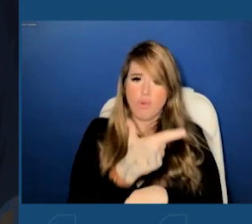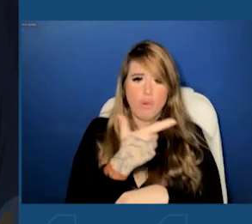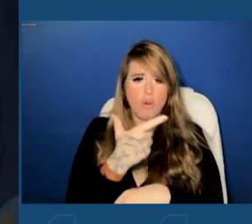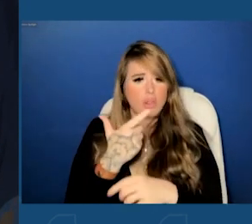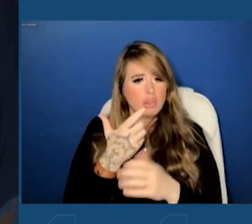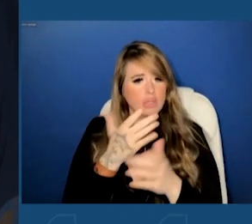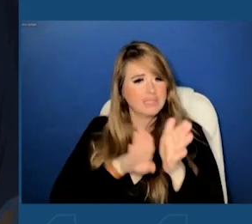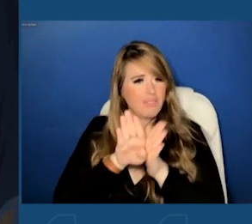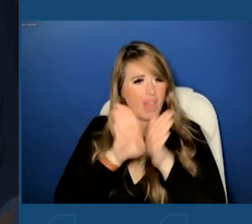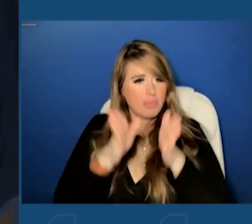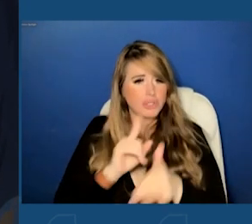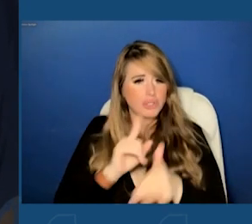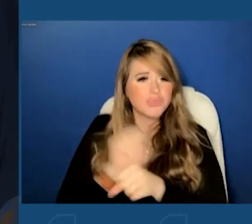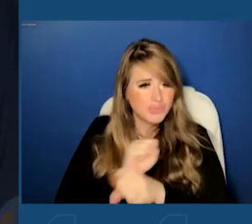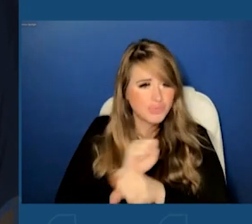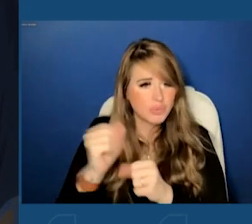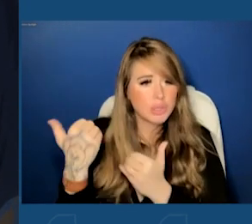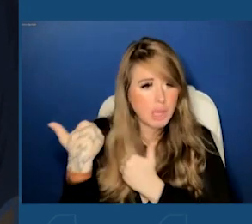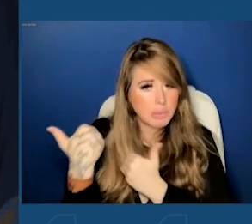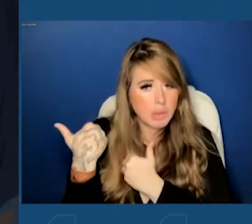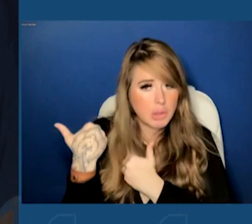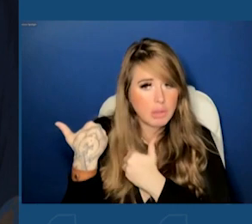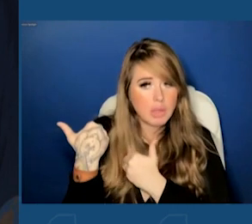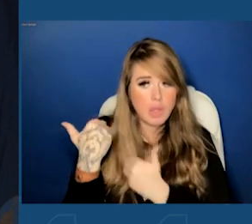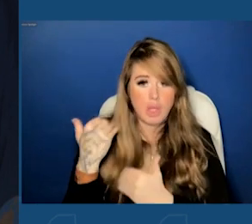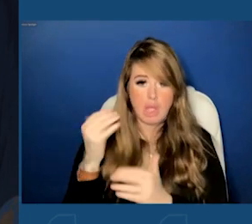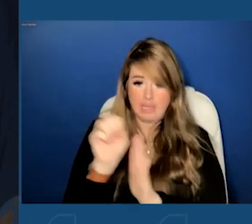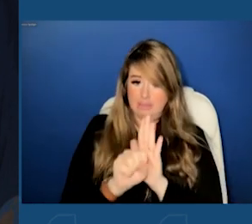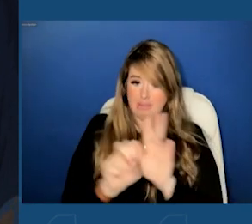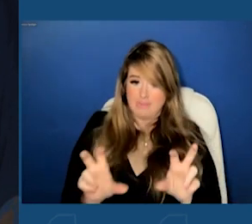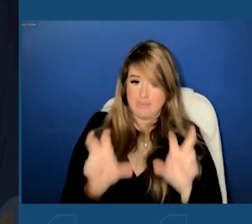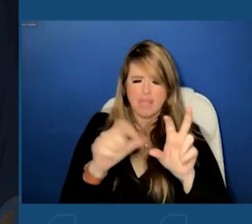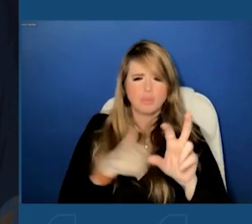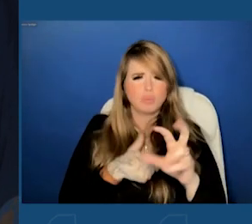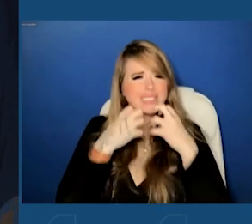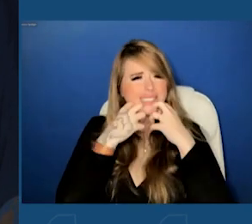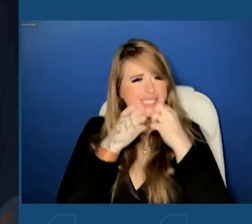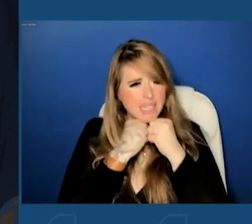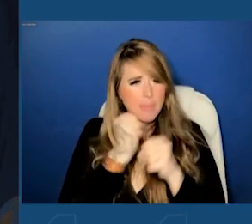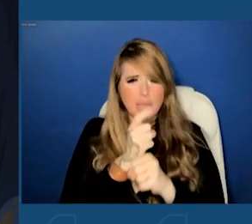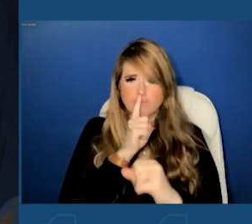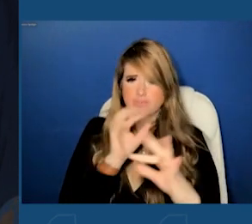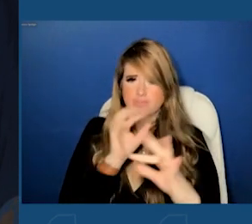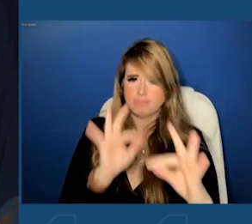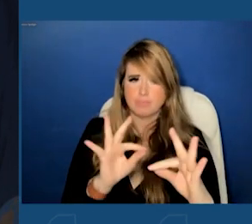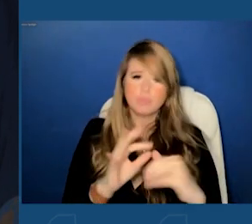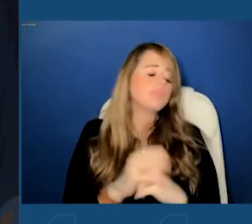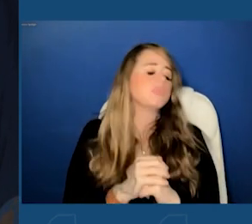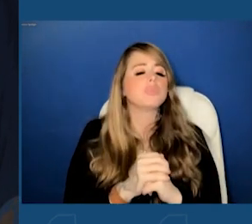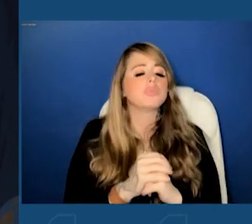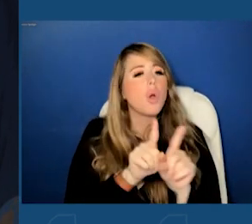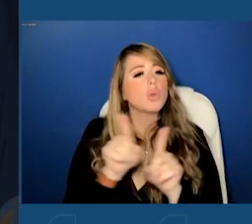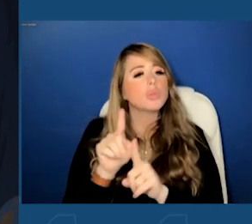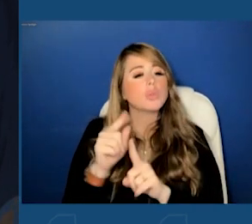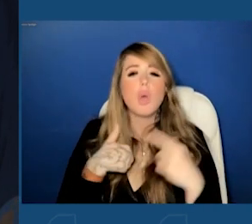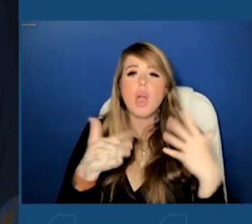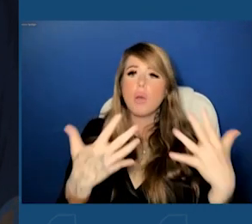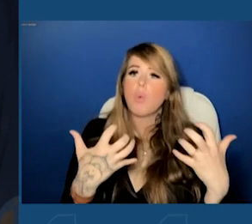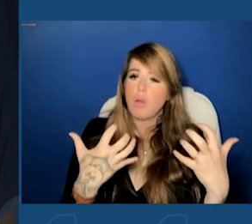the state's investment isn't wasted. More than anything else, I want to take advantage of the